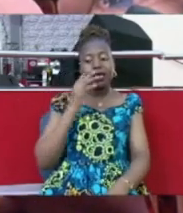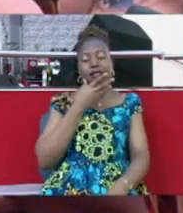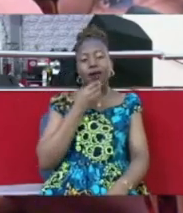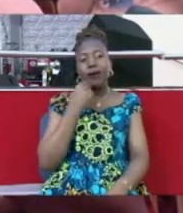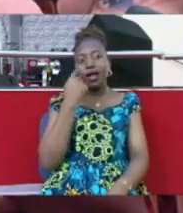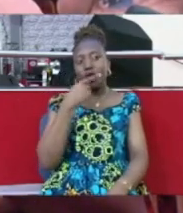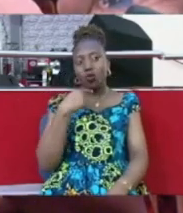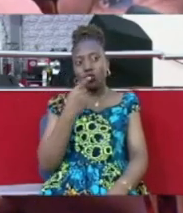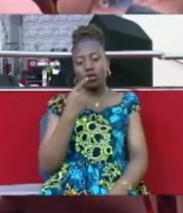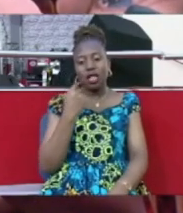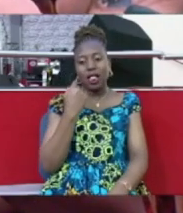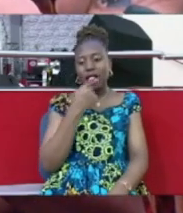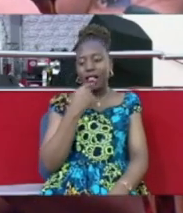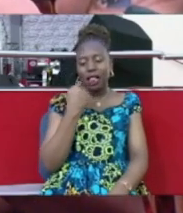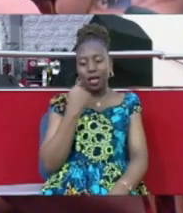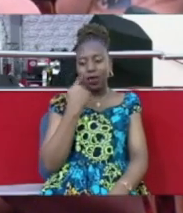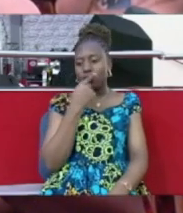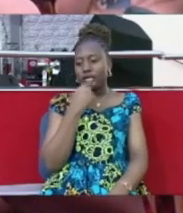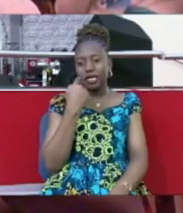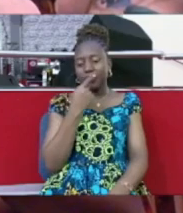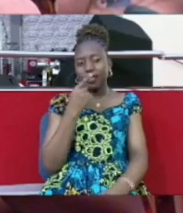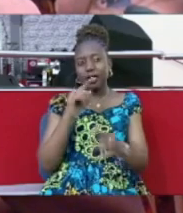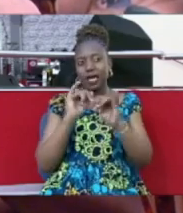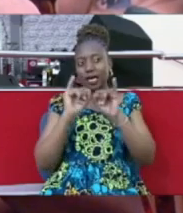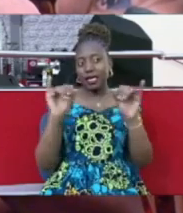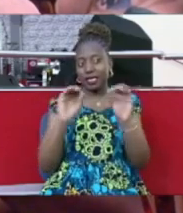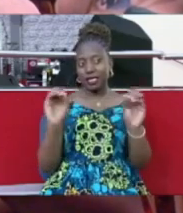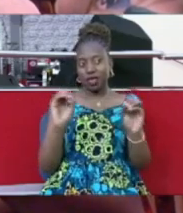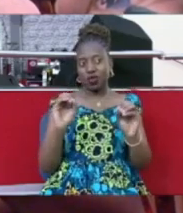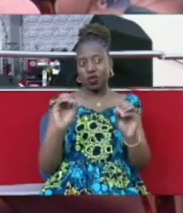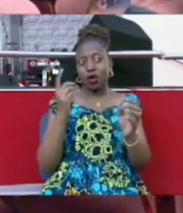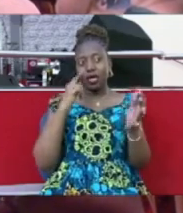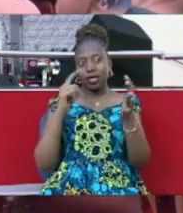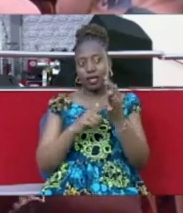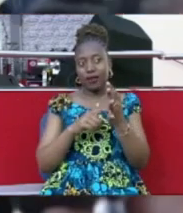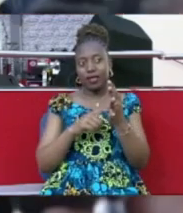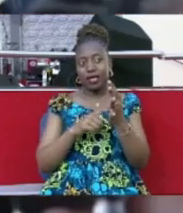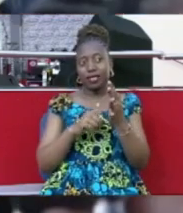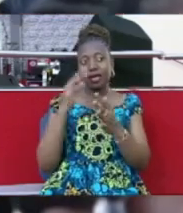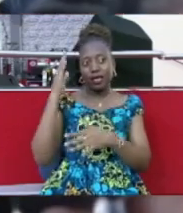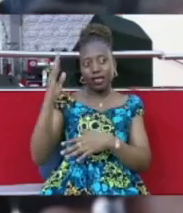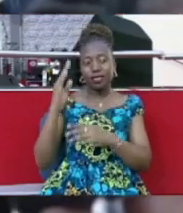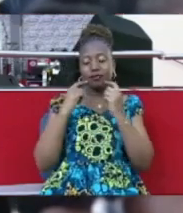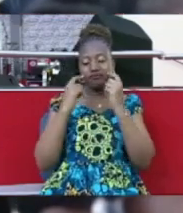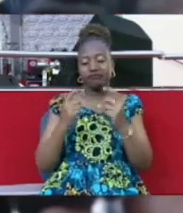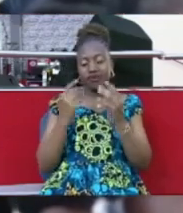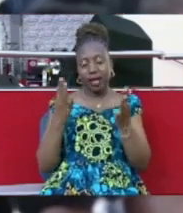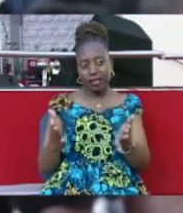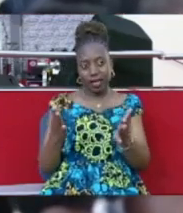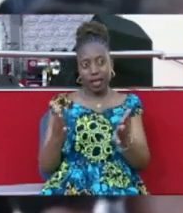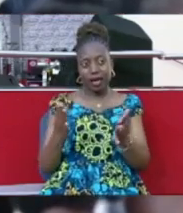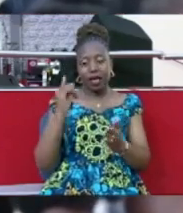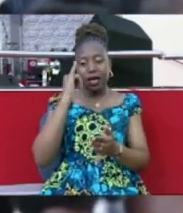ni mtu mwenye midomo michafu. He discovers that he is a sinner. Yeye anatambua yeye ni mtenda dhambi. Praise the name of the Lord. Amen.